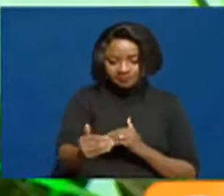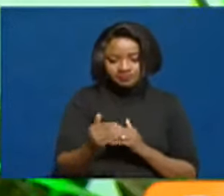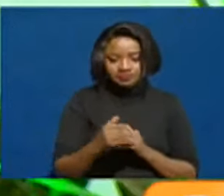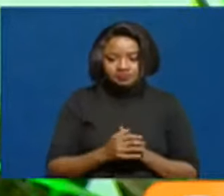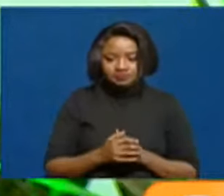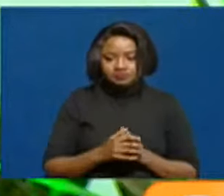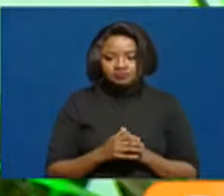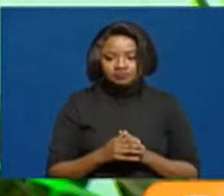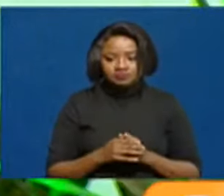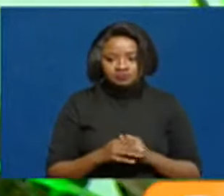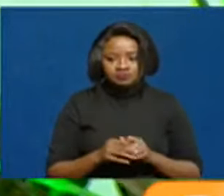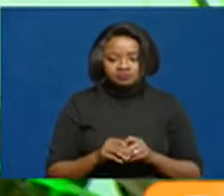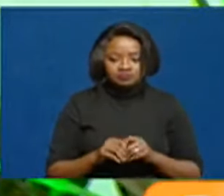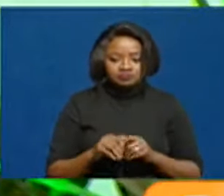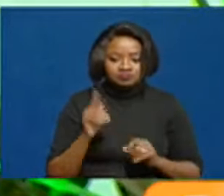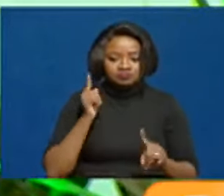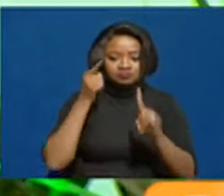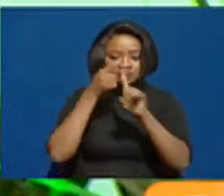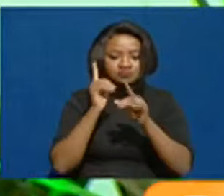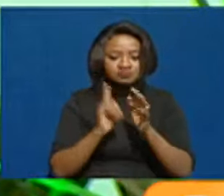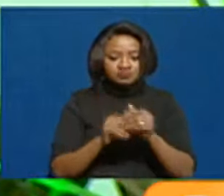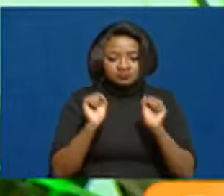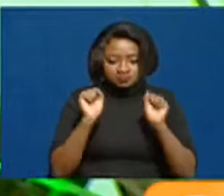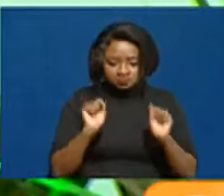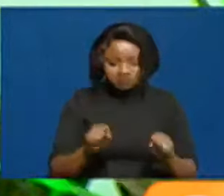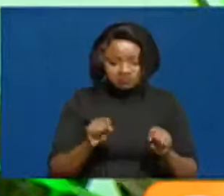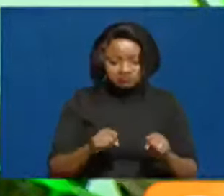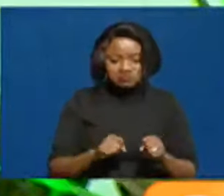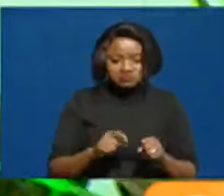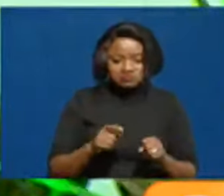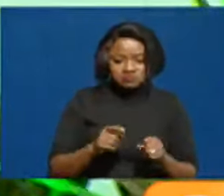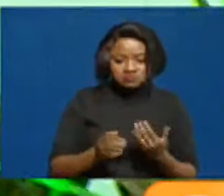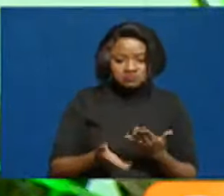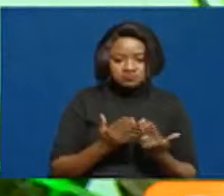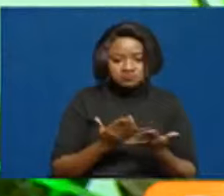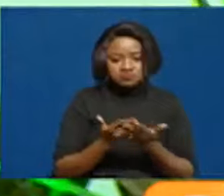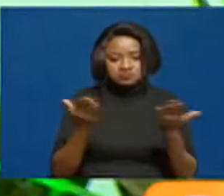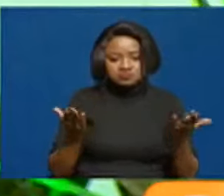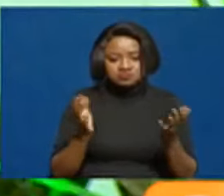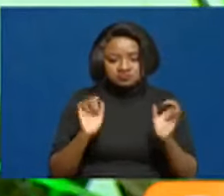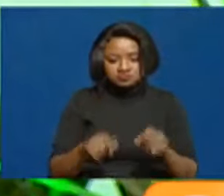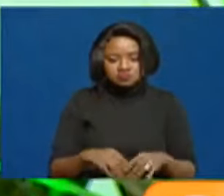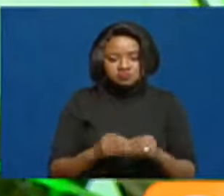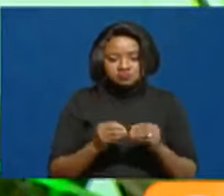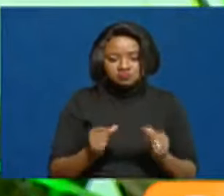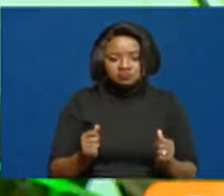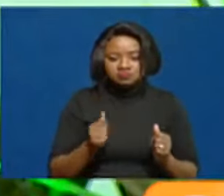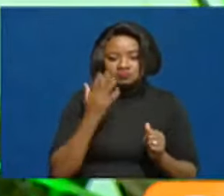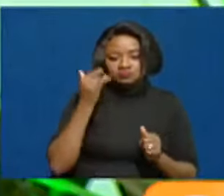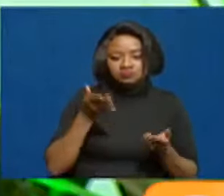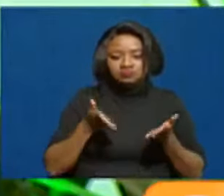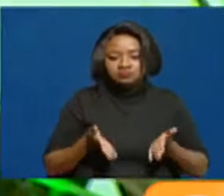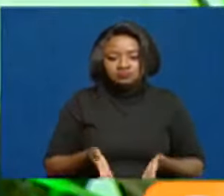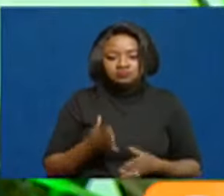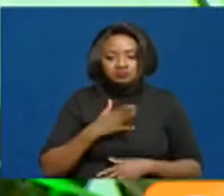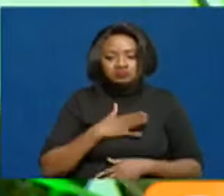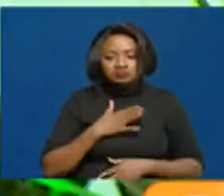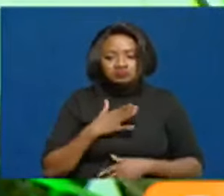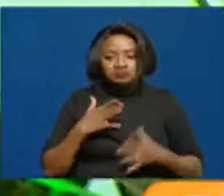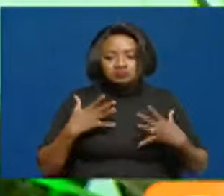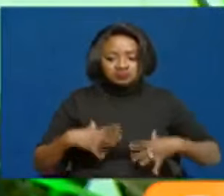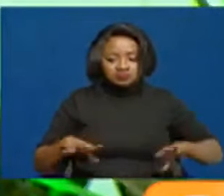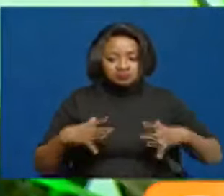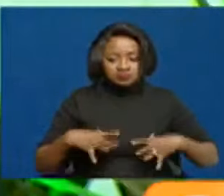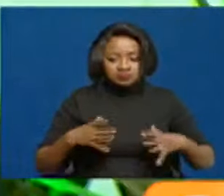going forward so that we are able to accommodate. Because right now, the population of the